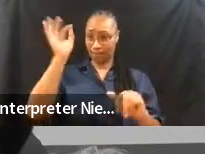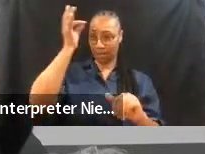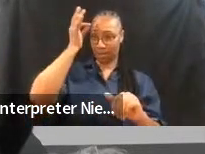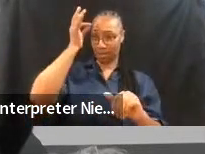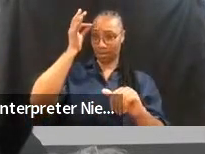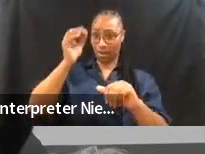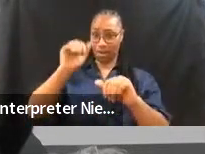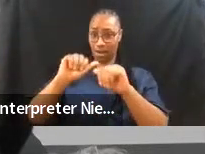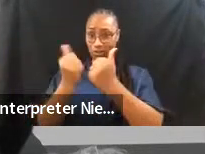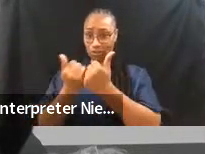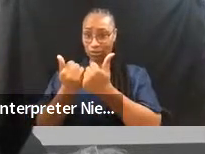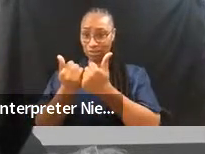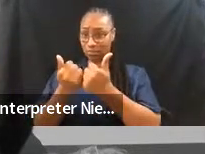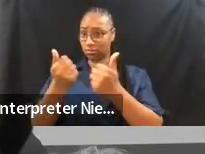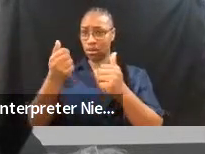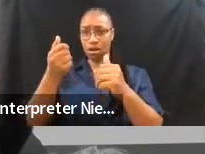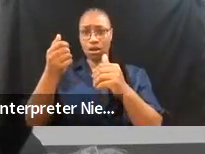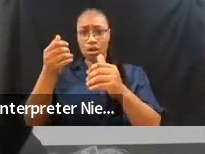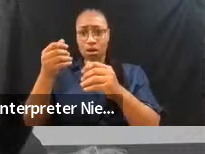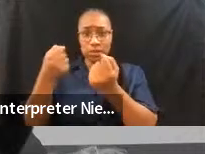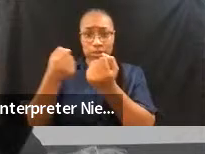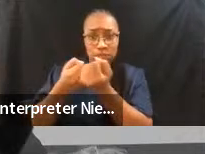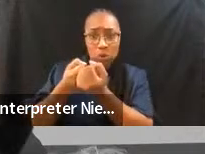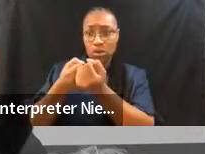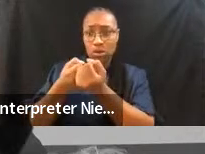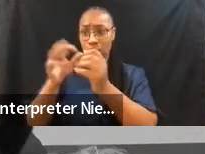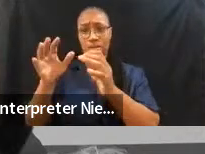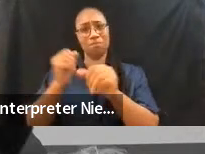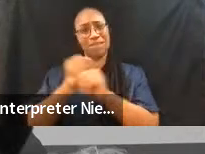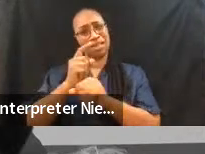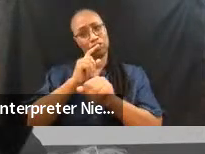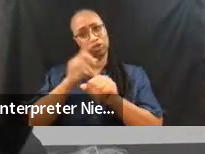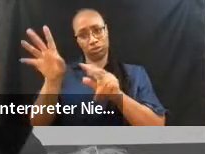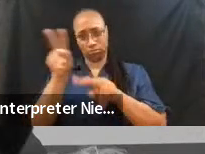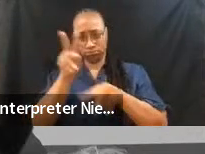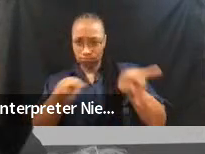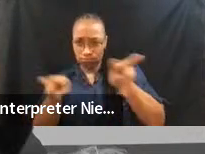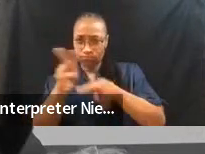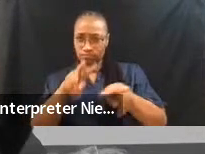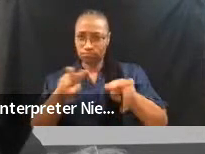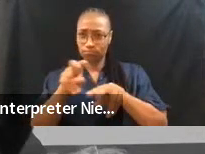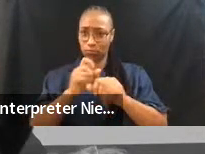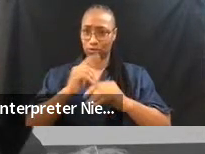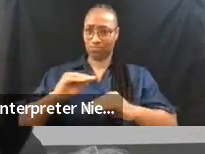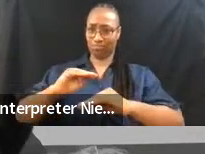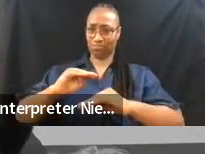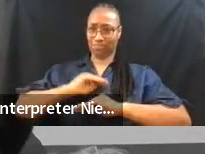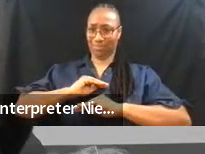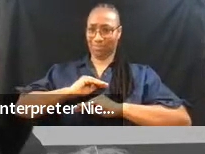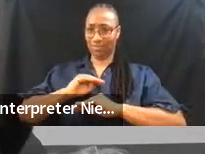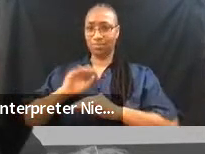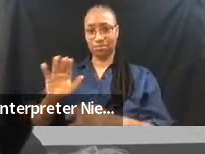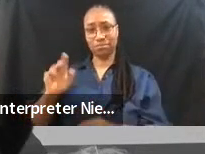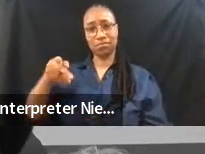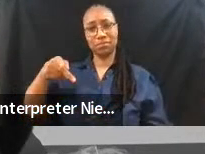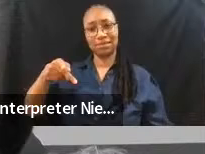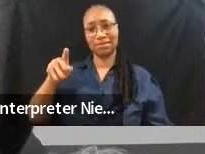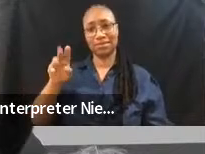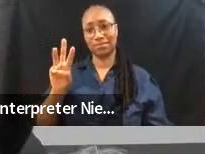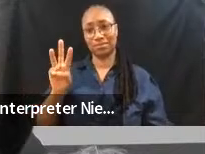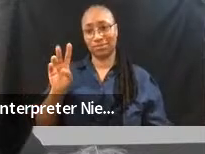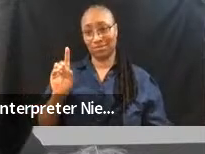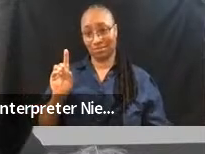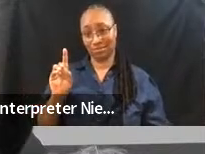meeting the needs of people with disabilities. NCD is also required to review and evaluate new